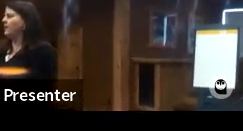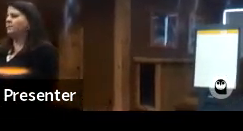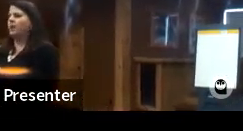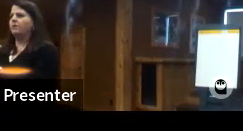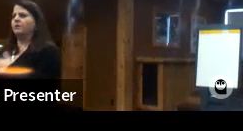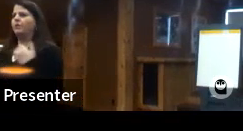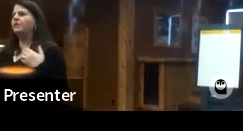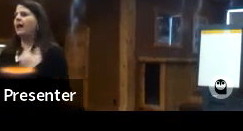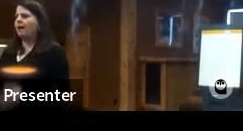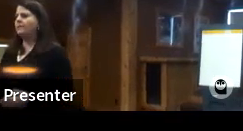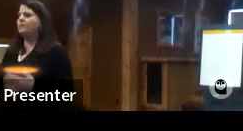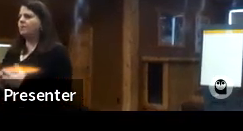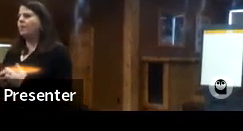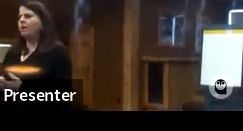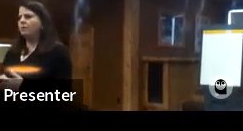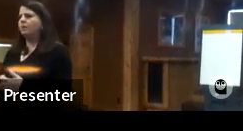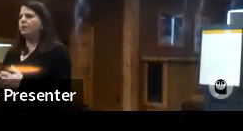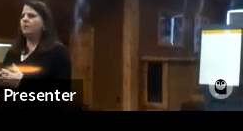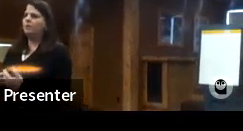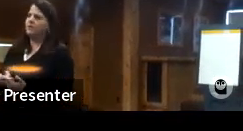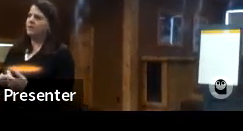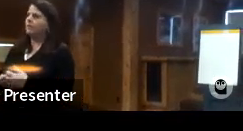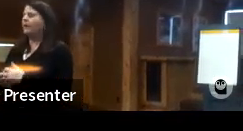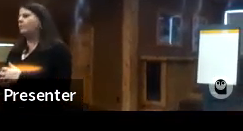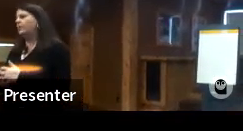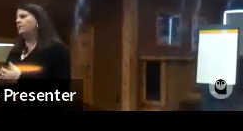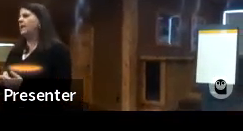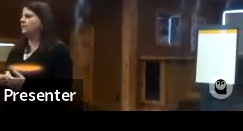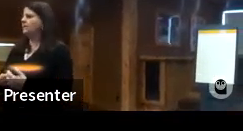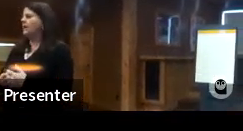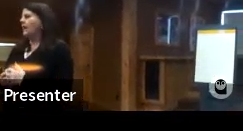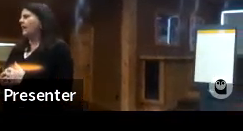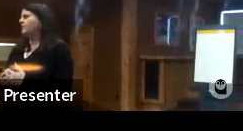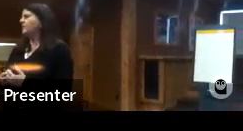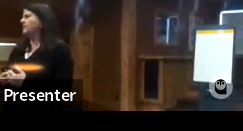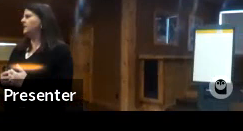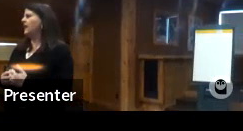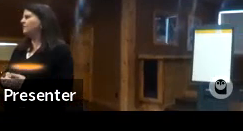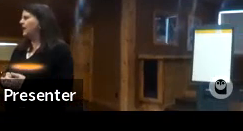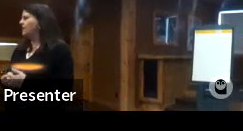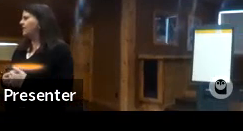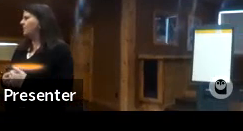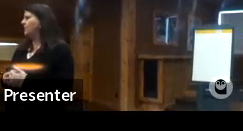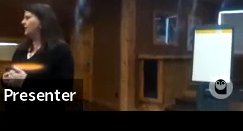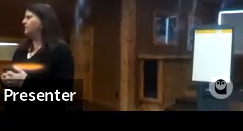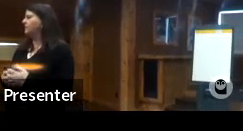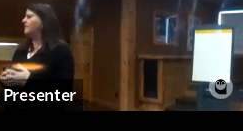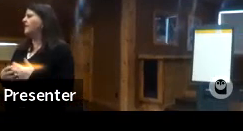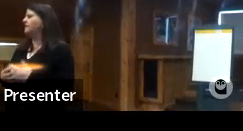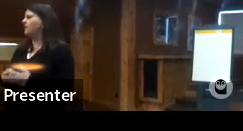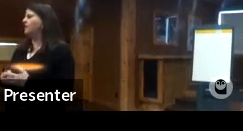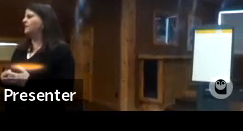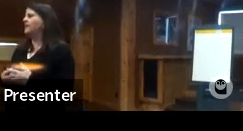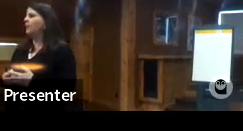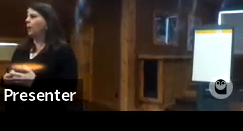your community-based partners. We should absolutely be partnering with our both system and community-based agencies in every area that we live to